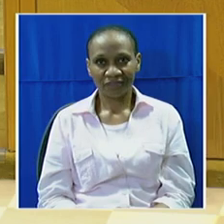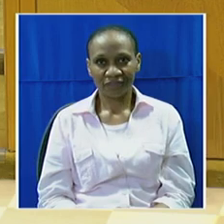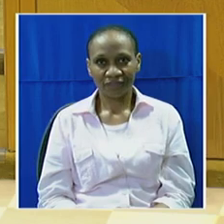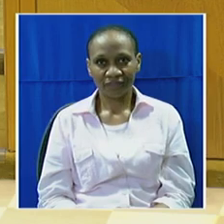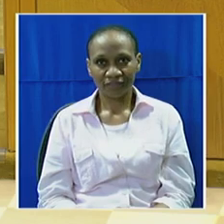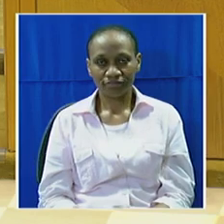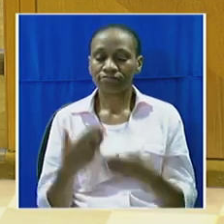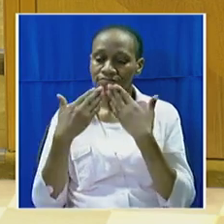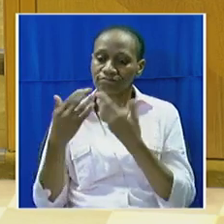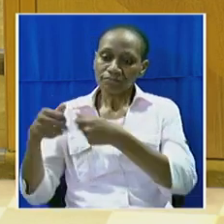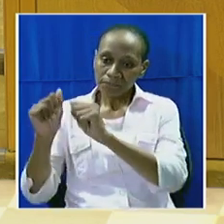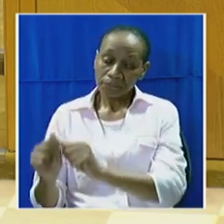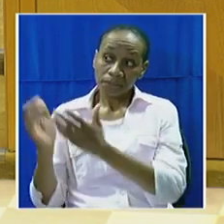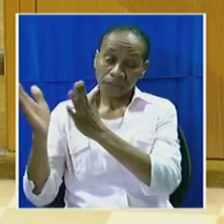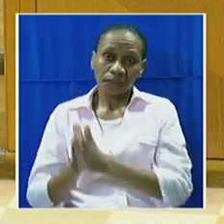Thank you, Honorable Chair.